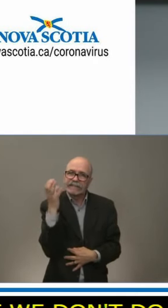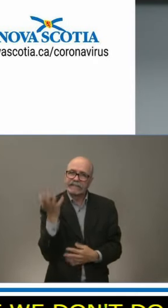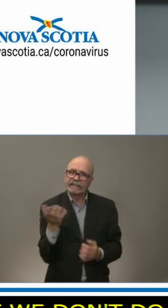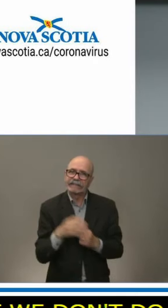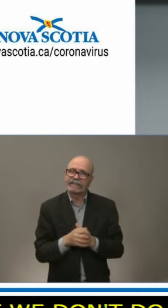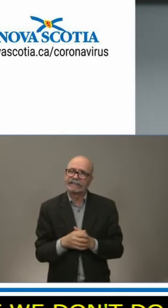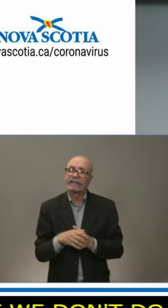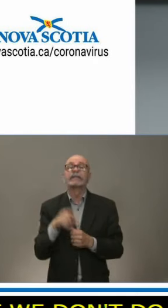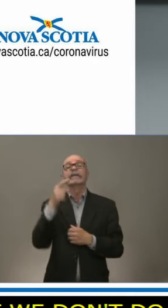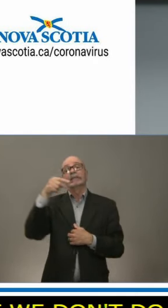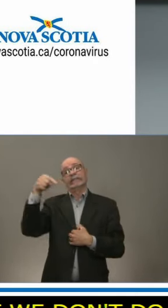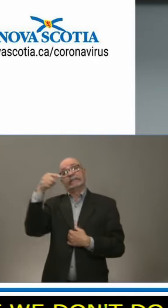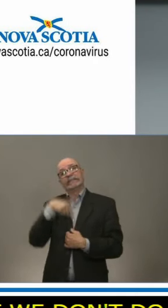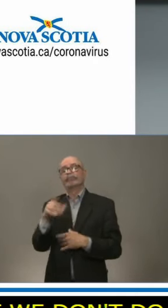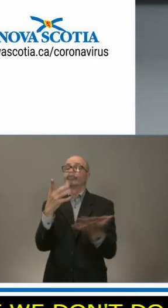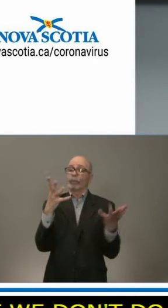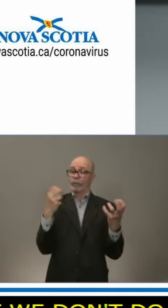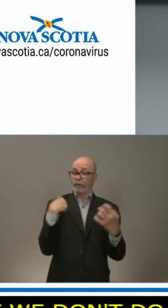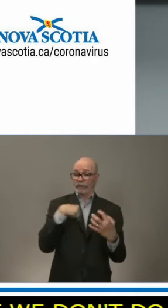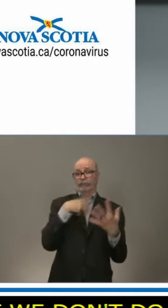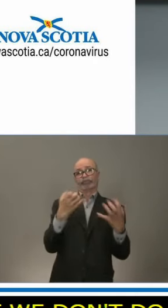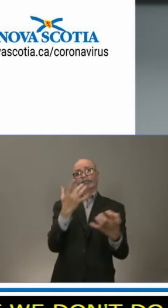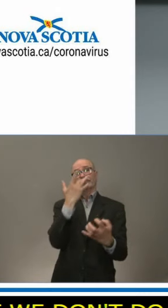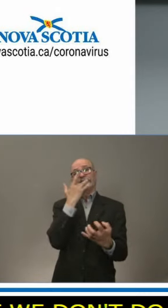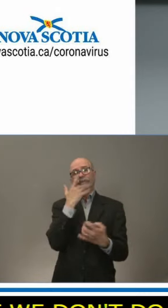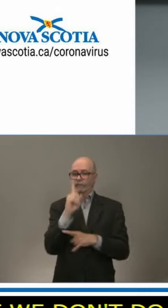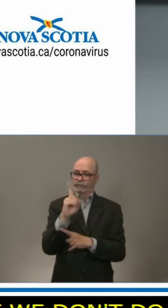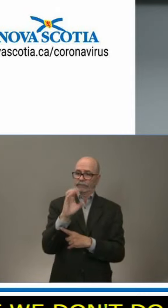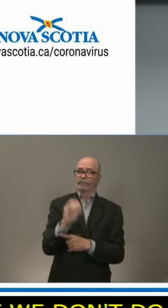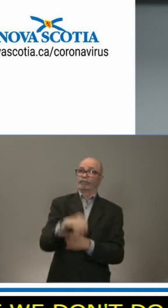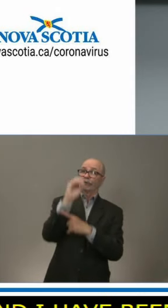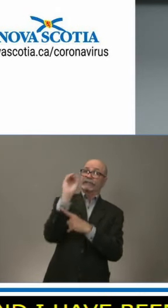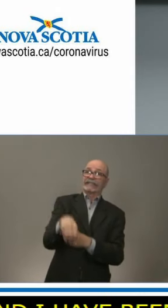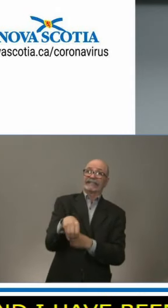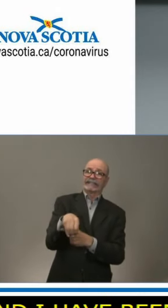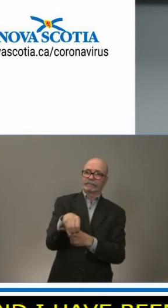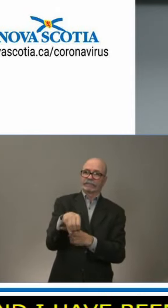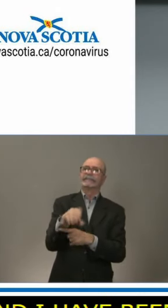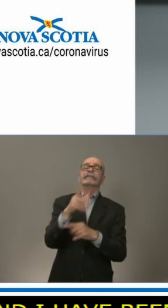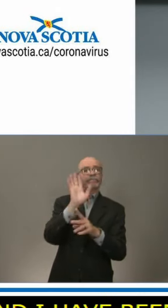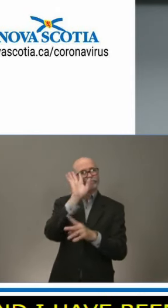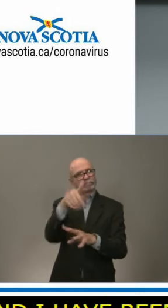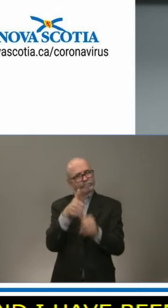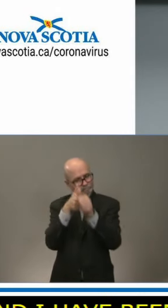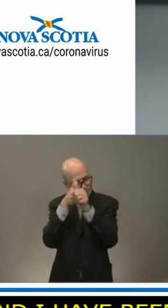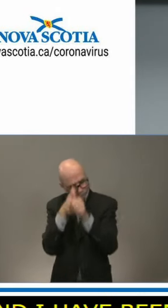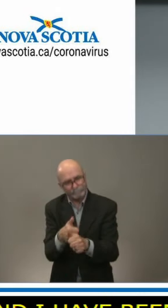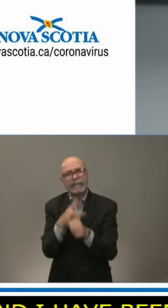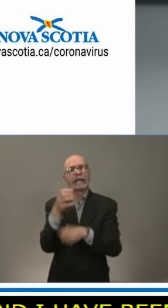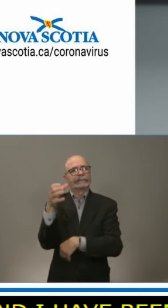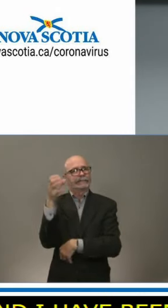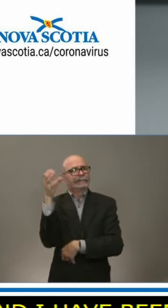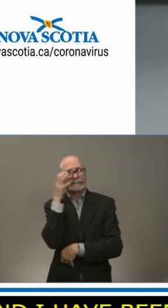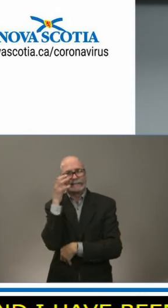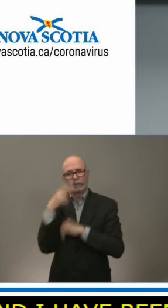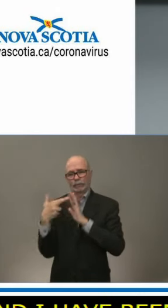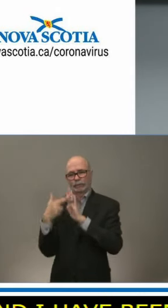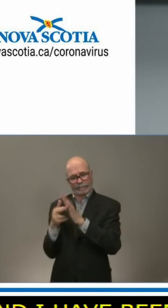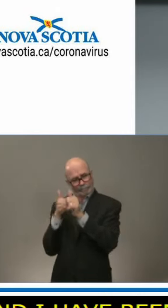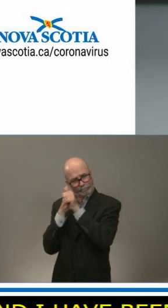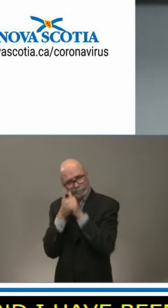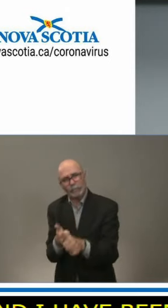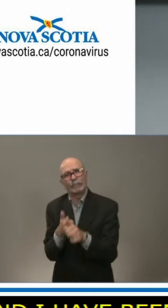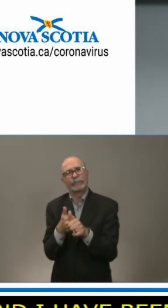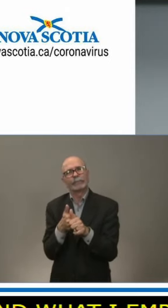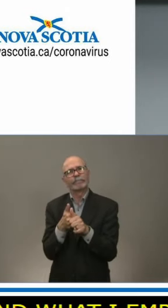ideally 100%, but at least 80% of us doing the public health measures that help protect each